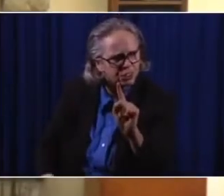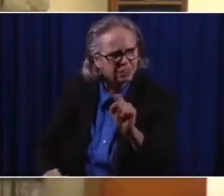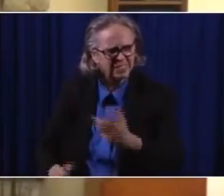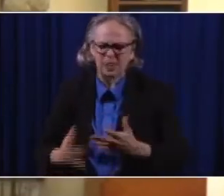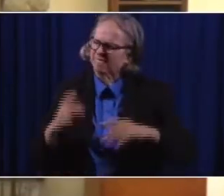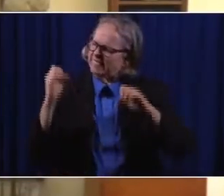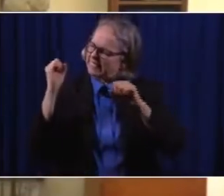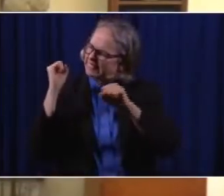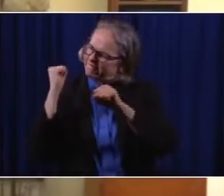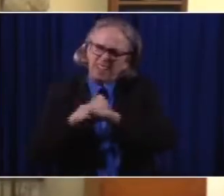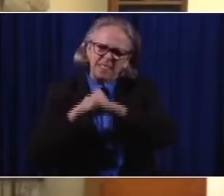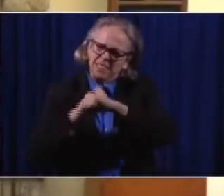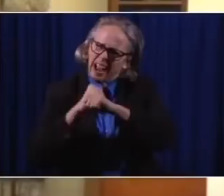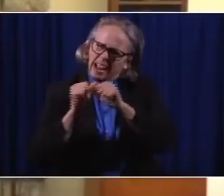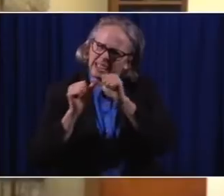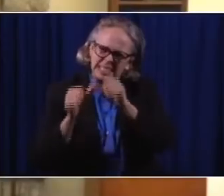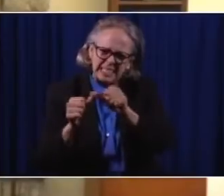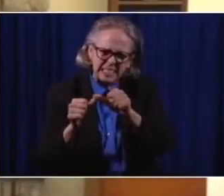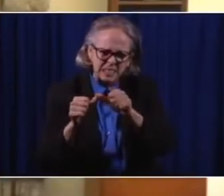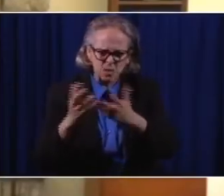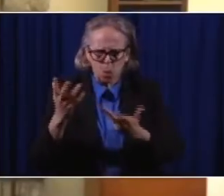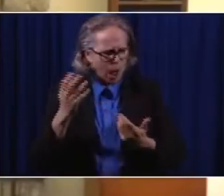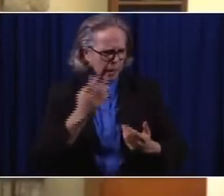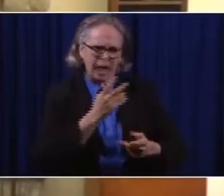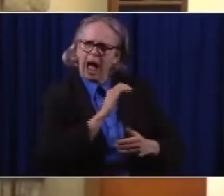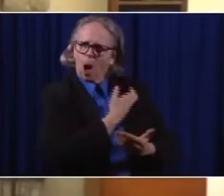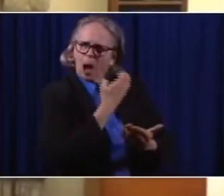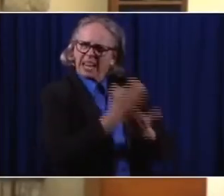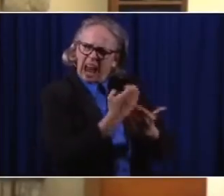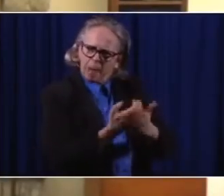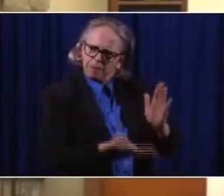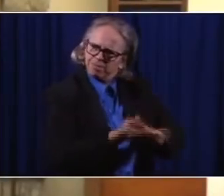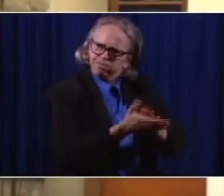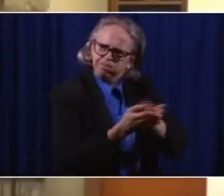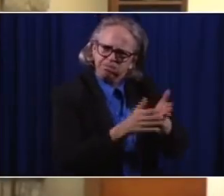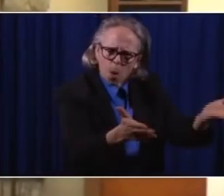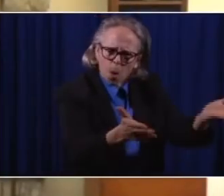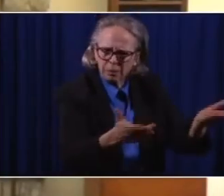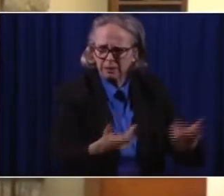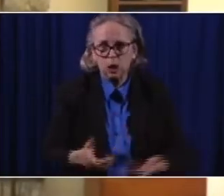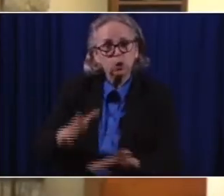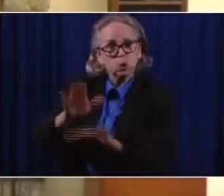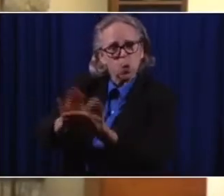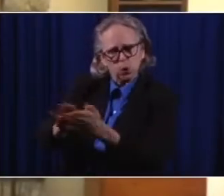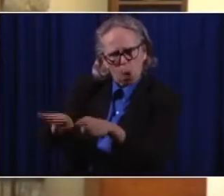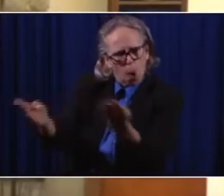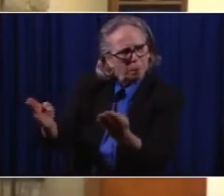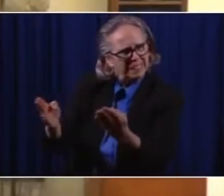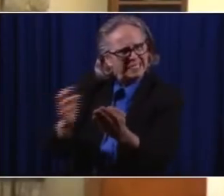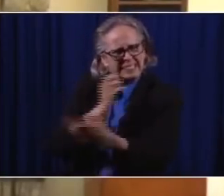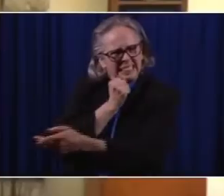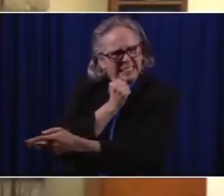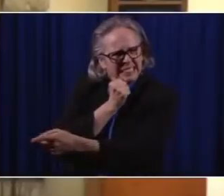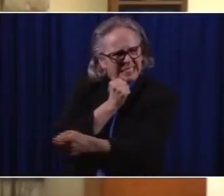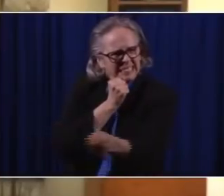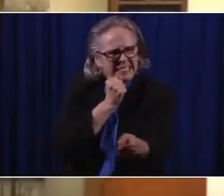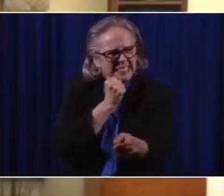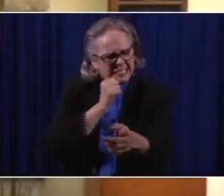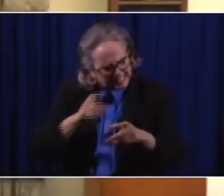moving, keep our kids in school. These are all the things that are goals that we have to stay focused